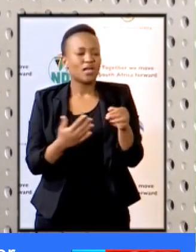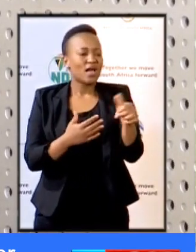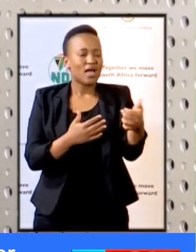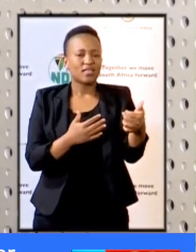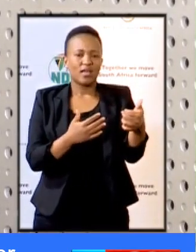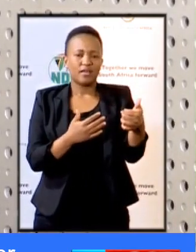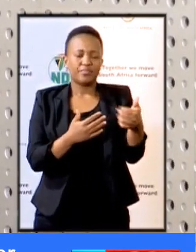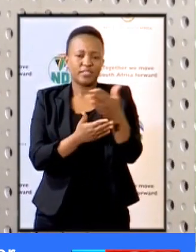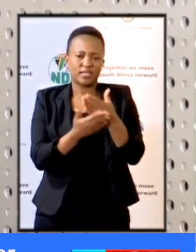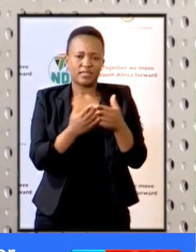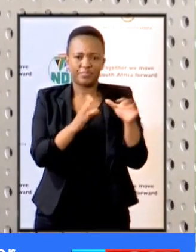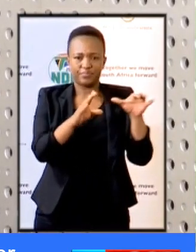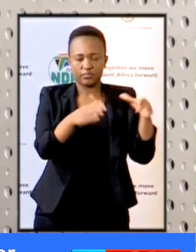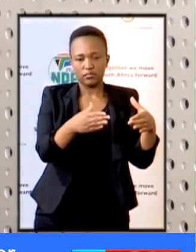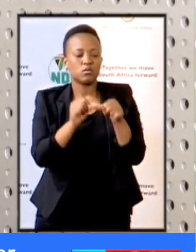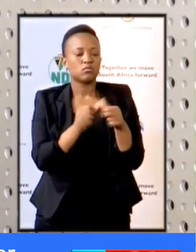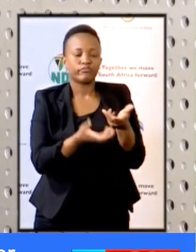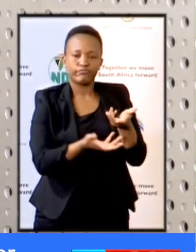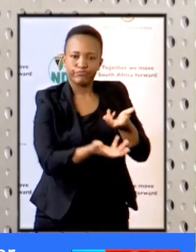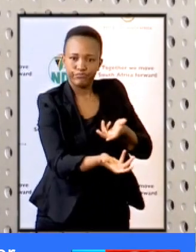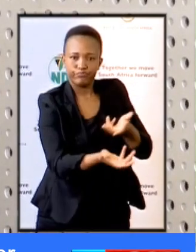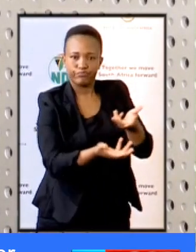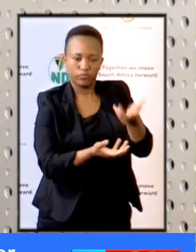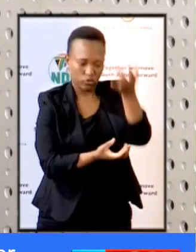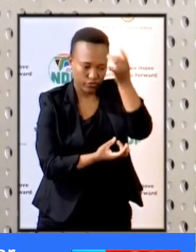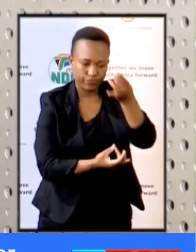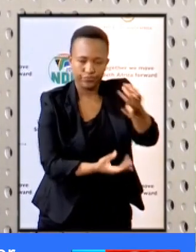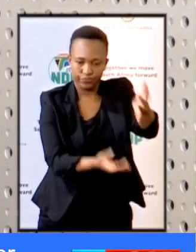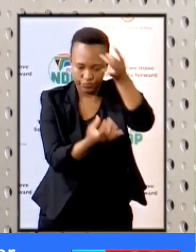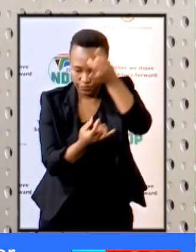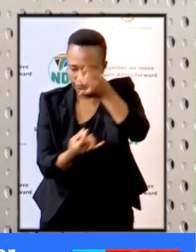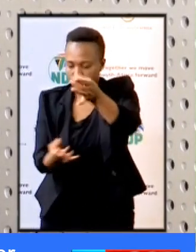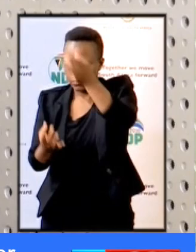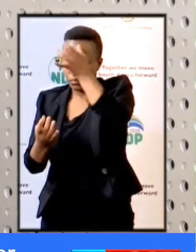on the properly with the schools.